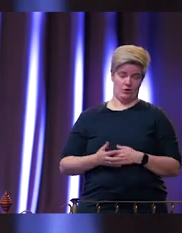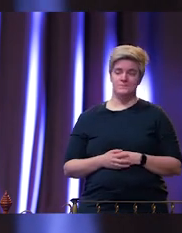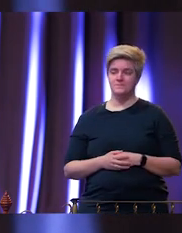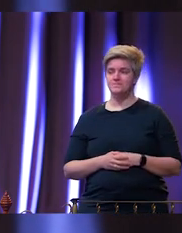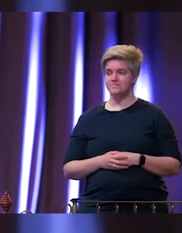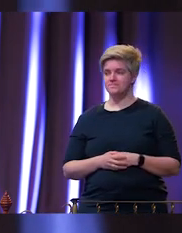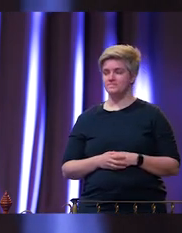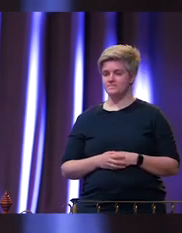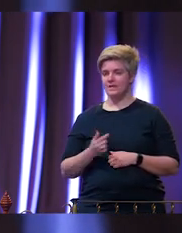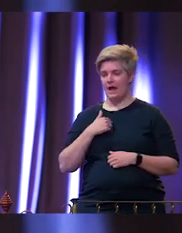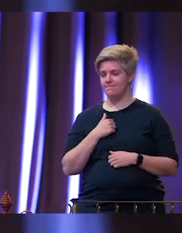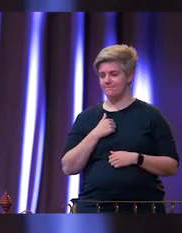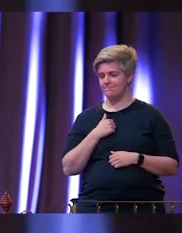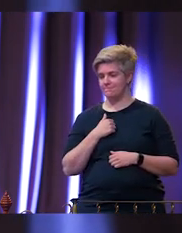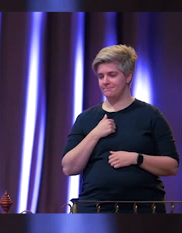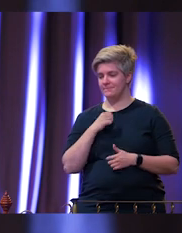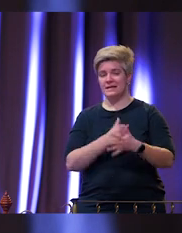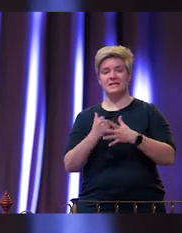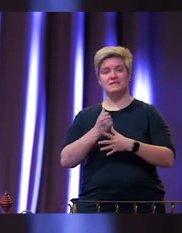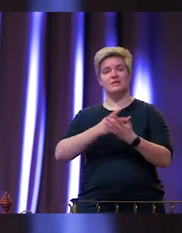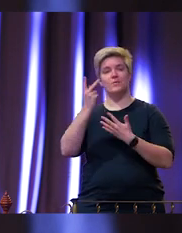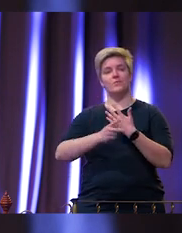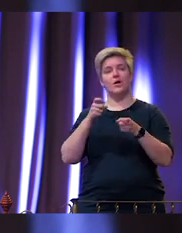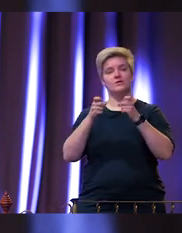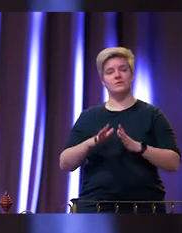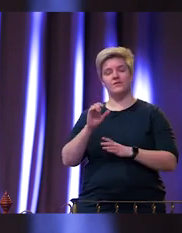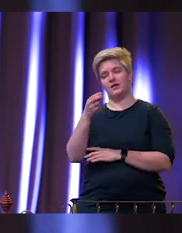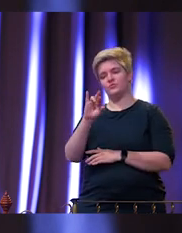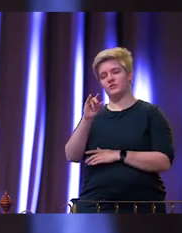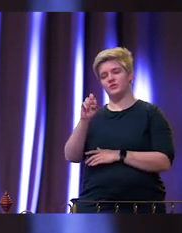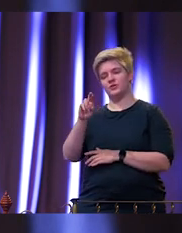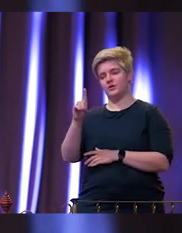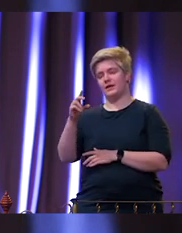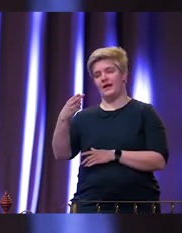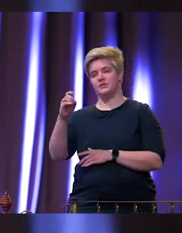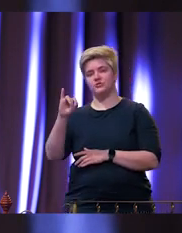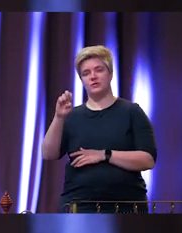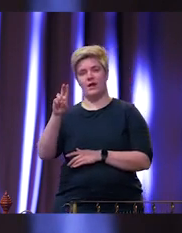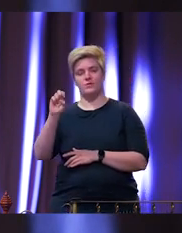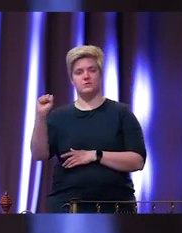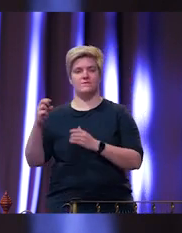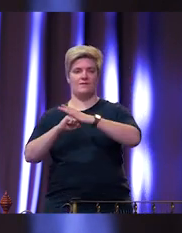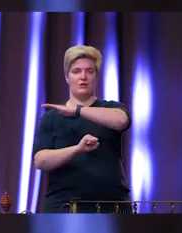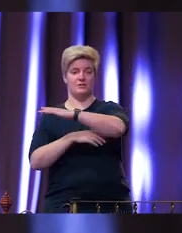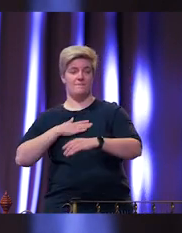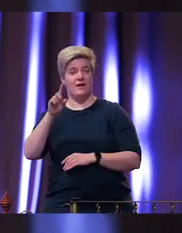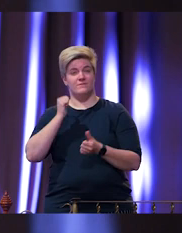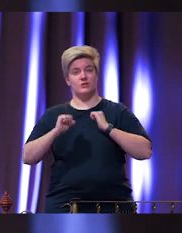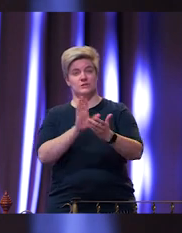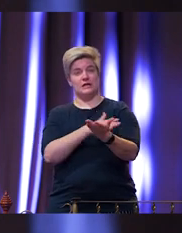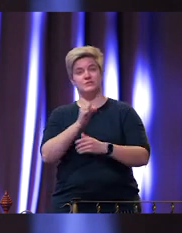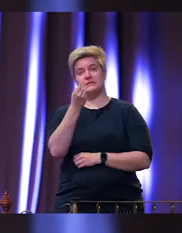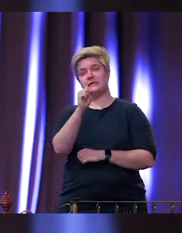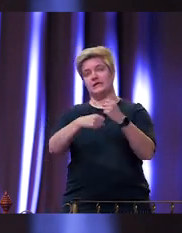am senior program director at the Richard H. Driehaus Foundation. My first concert was 1983. It